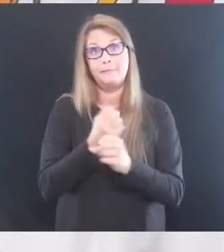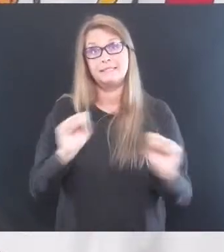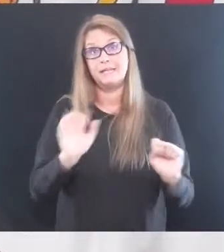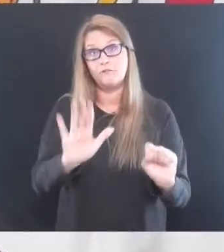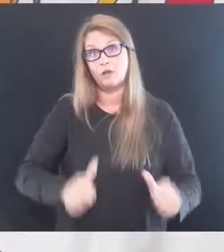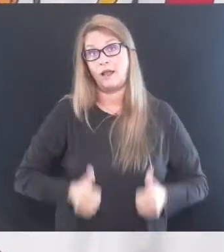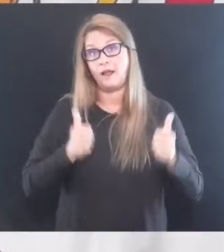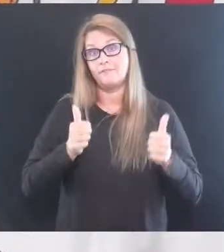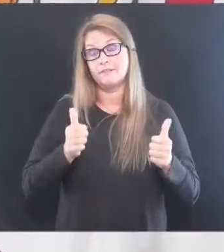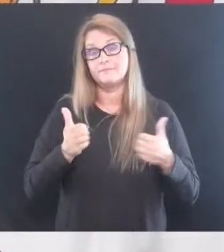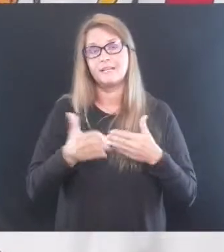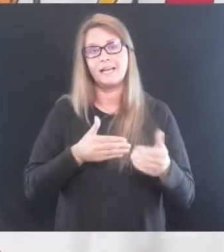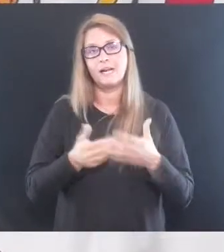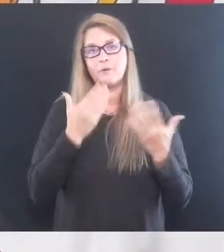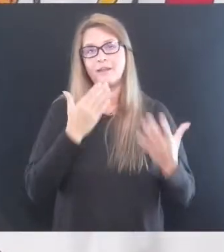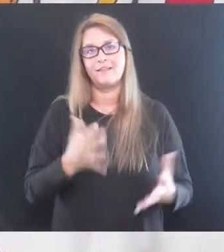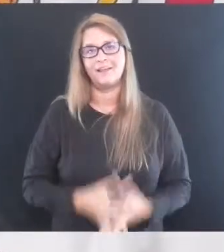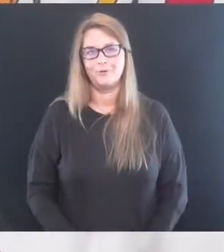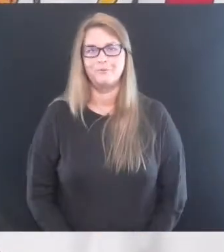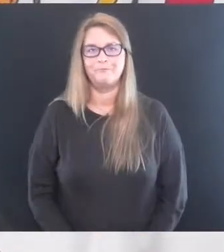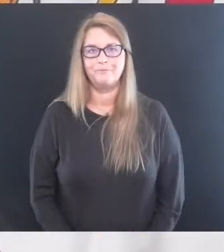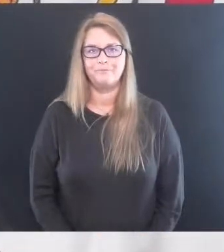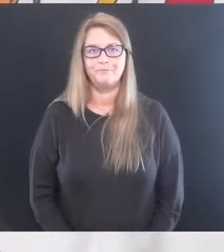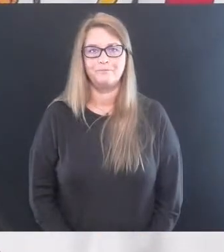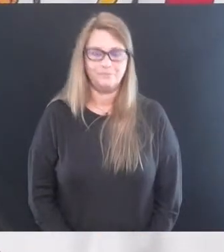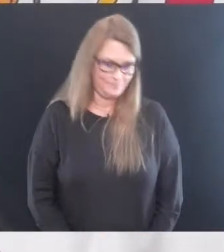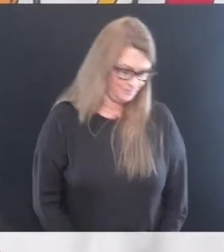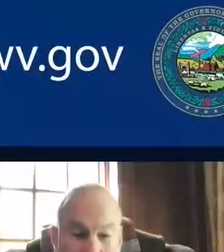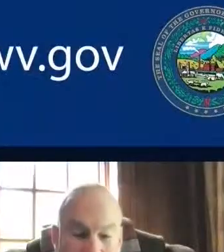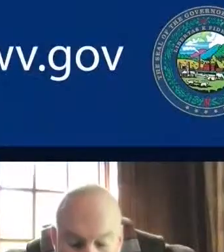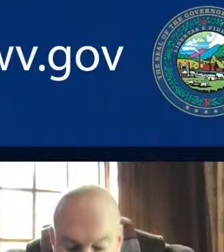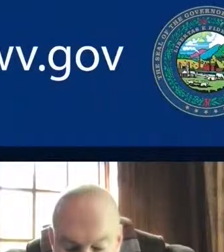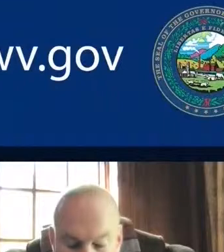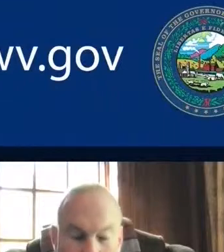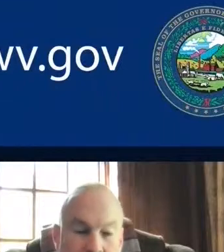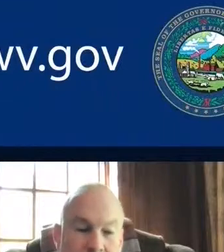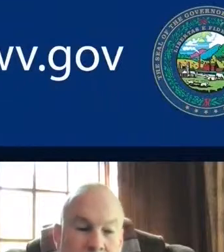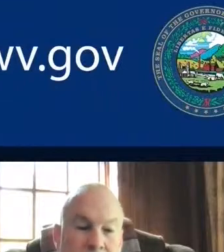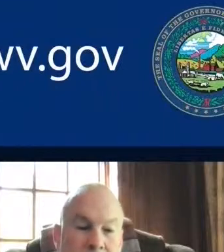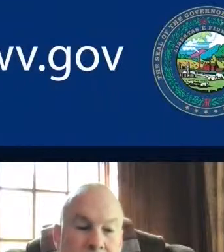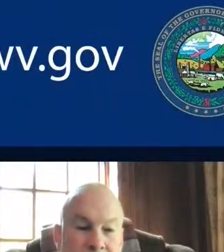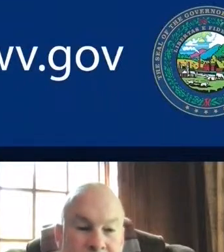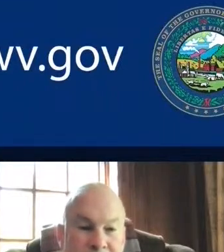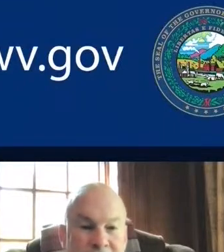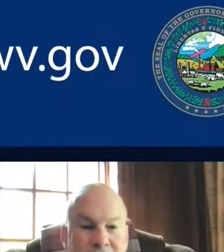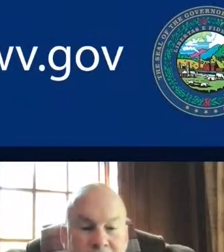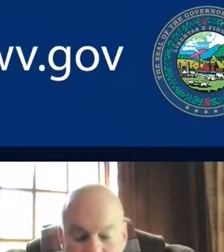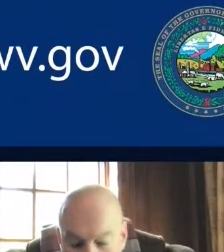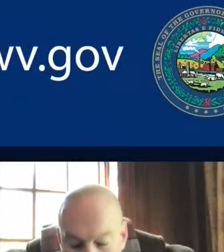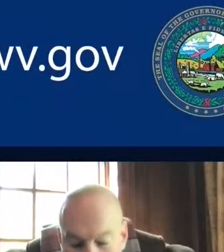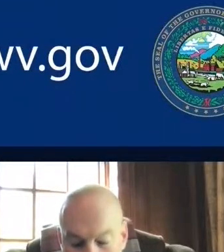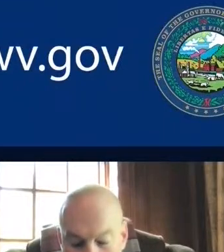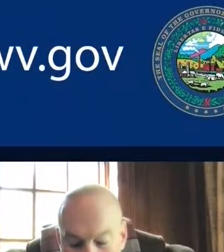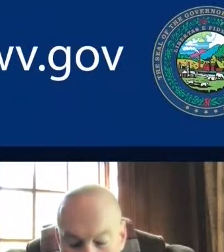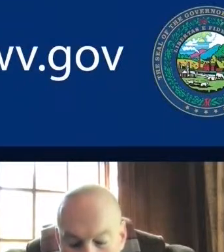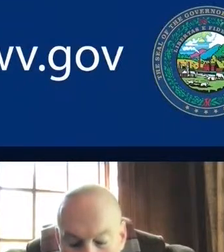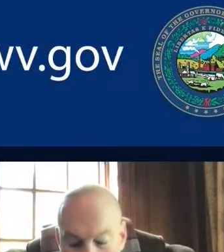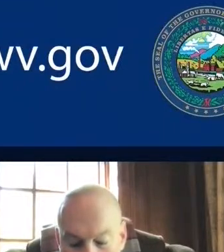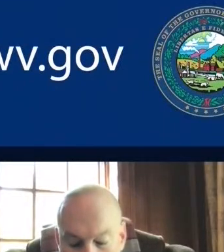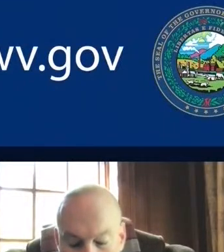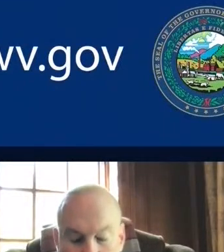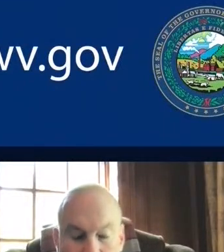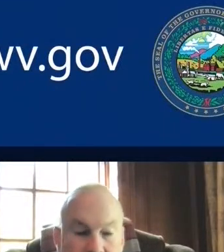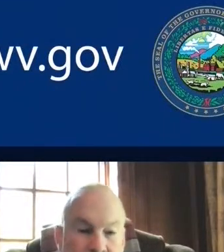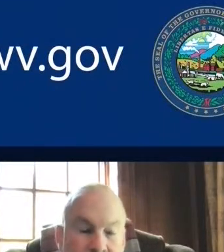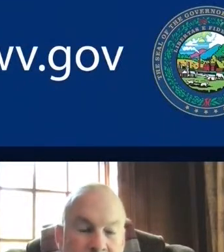life. So anyway, thank you so much. All right, thank you, Charles. Next to Paul Mullen with WCBC. Good afternoon,